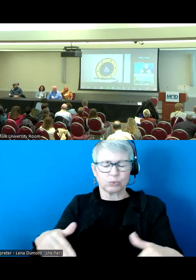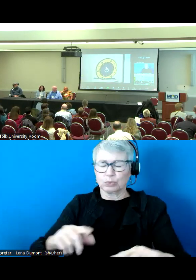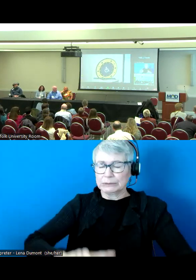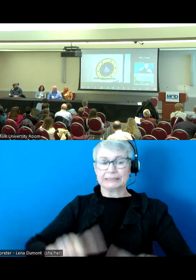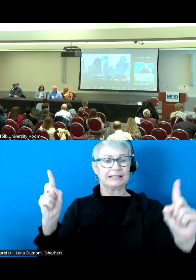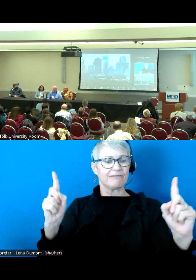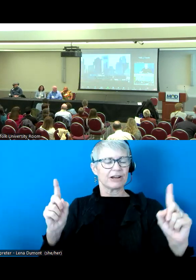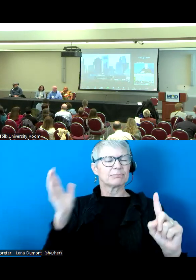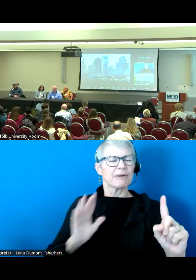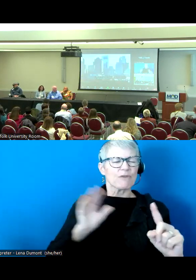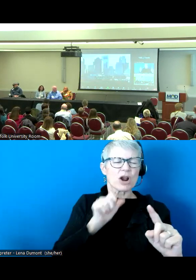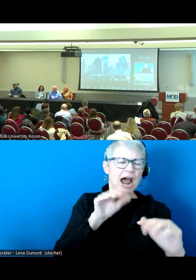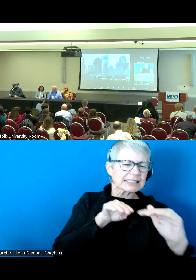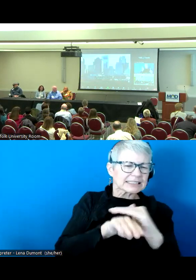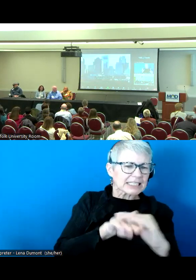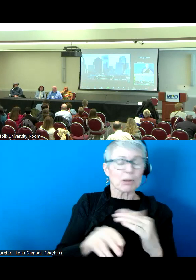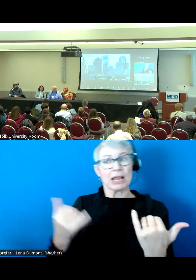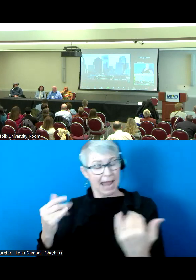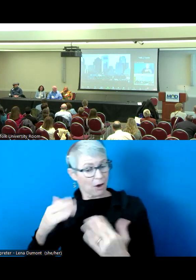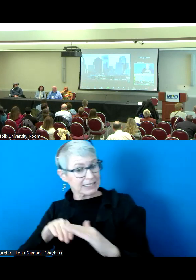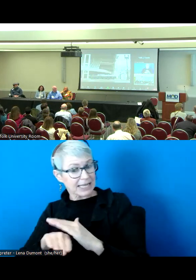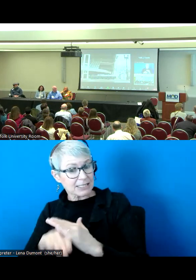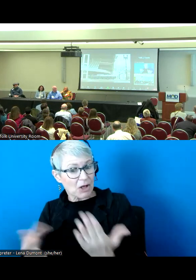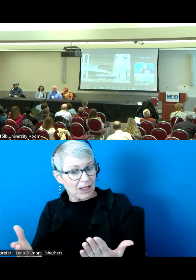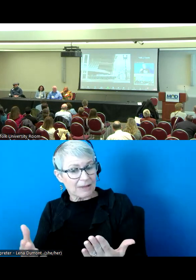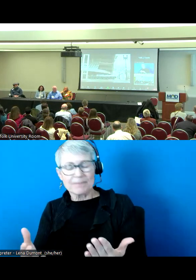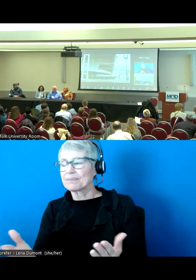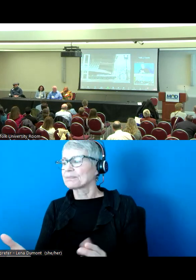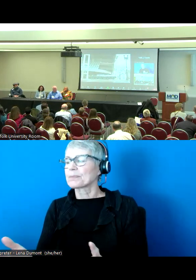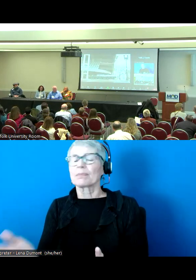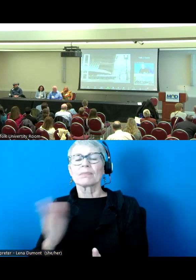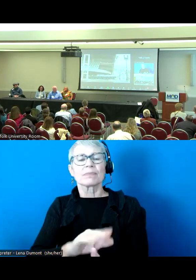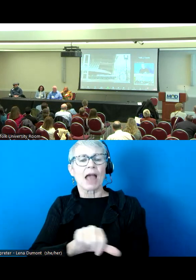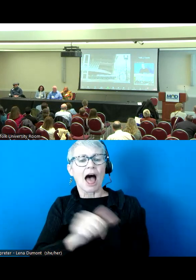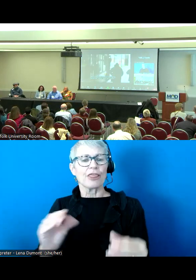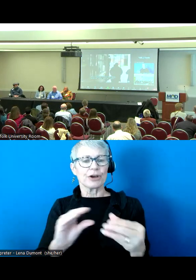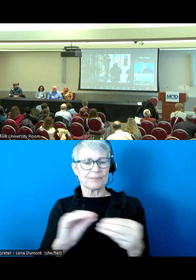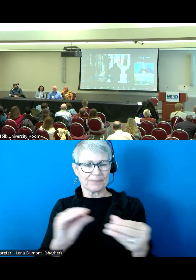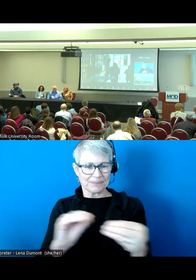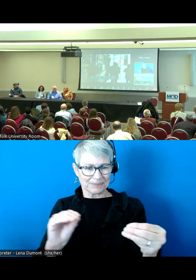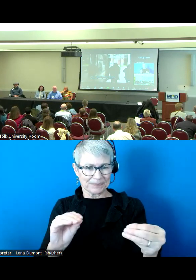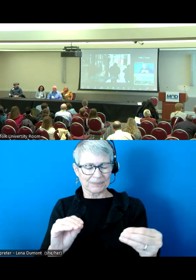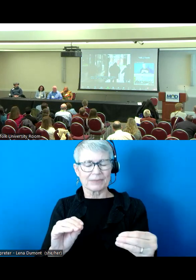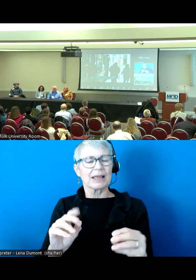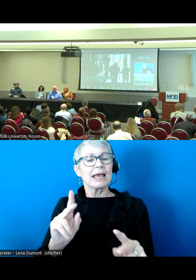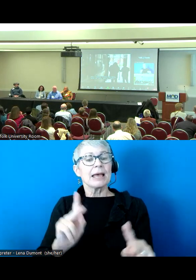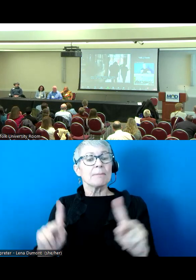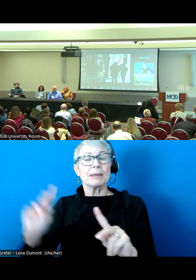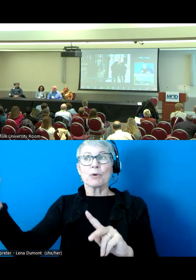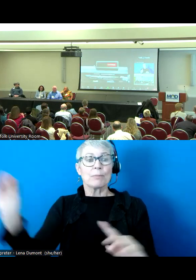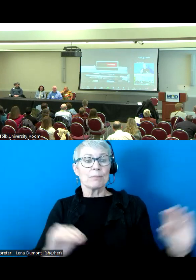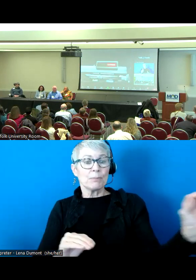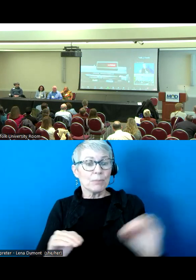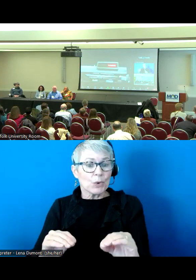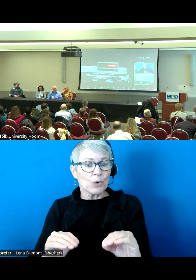accessible. When anyone comes to Massachusetts, when anyone rides the MBTAs, what do they see? You hear